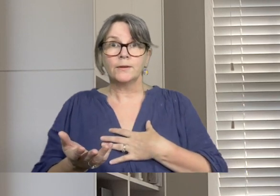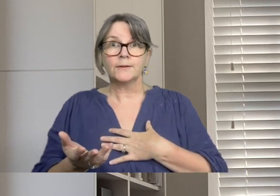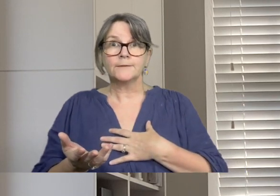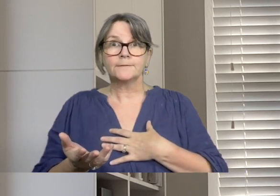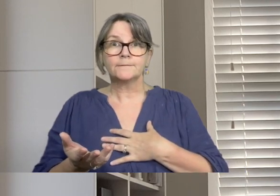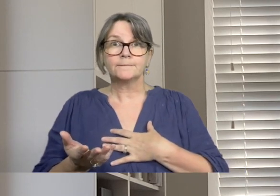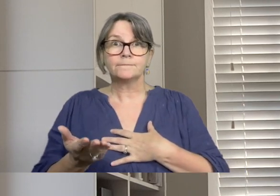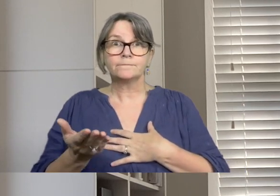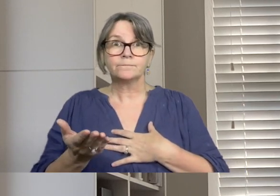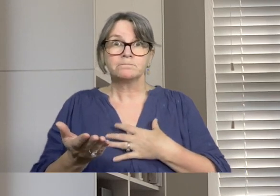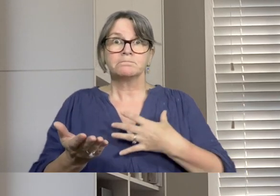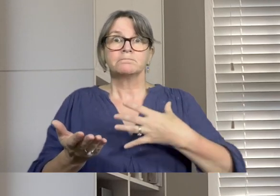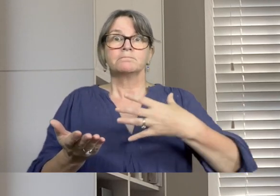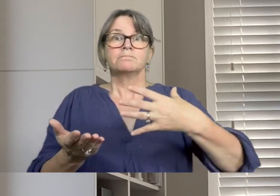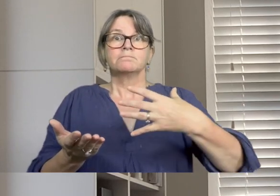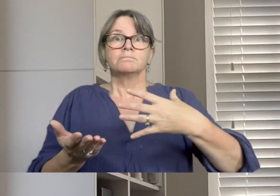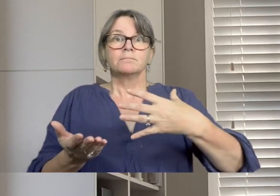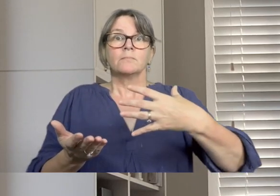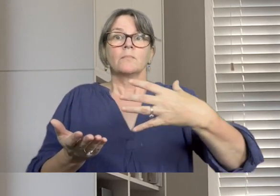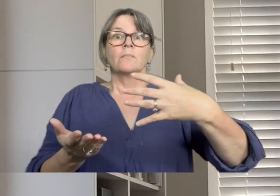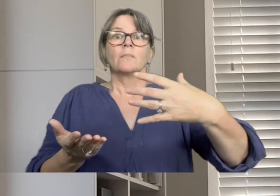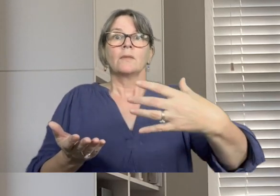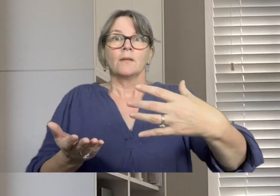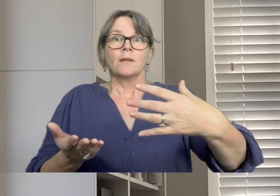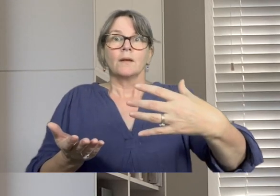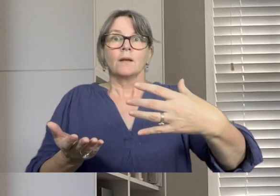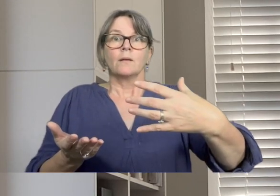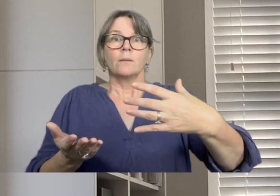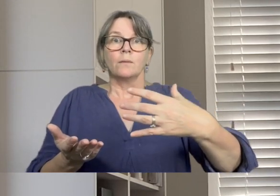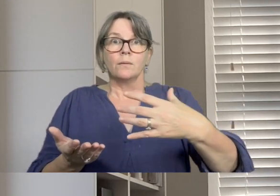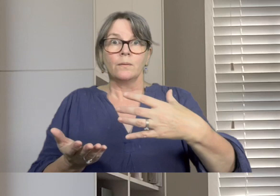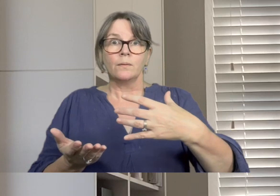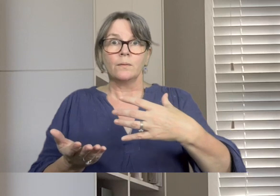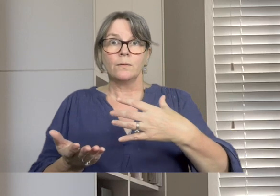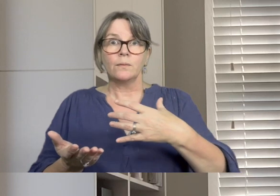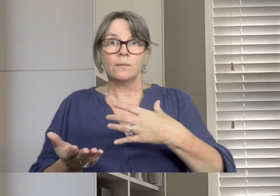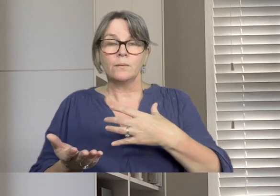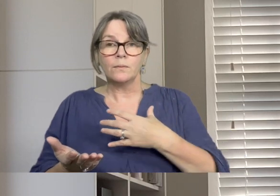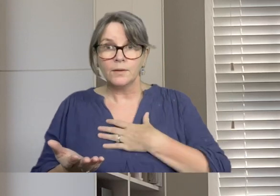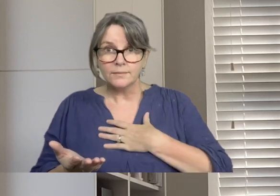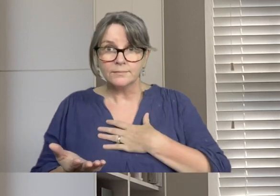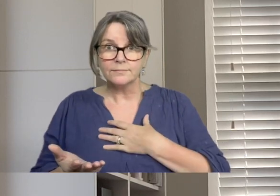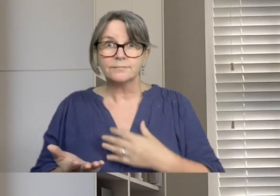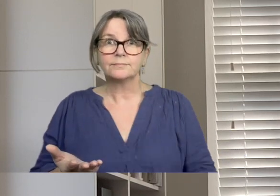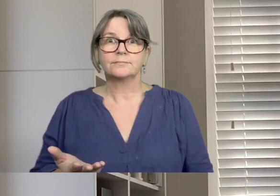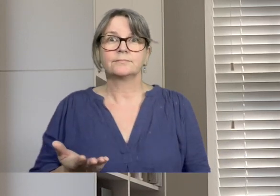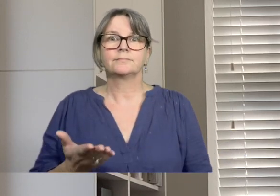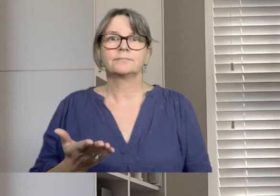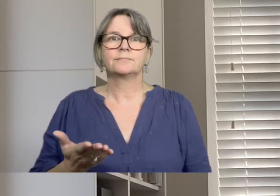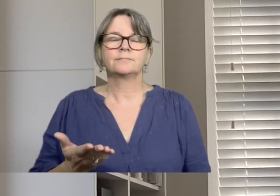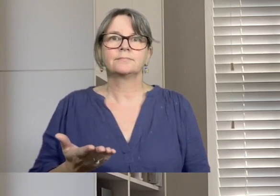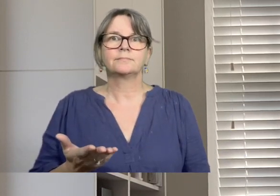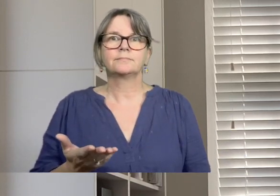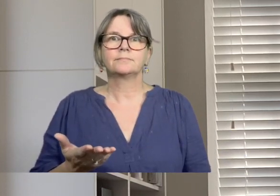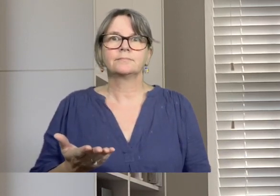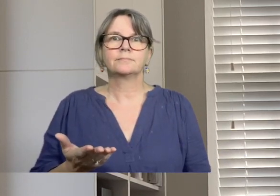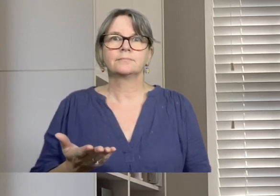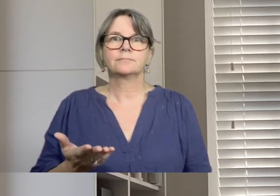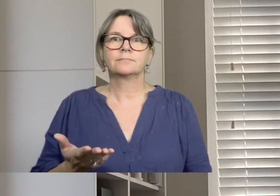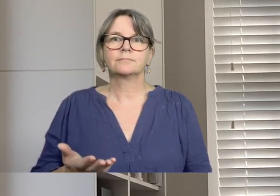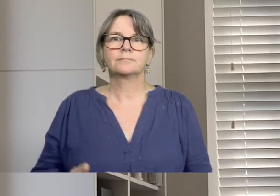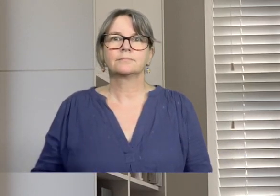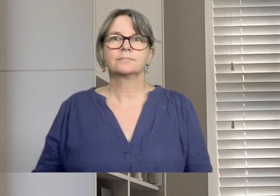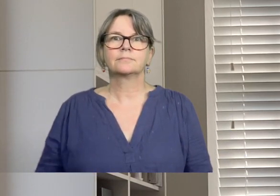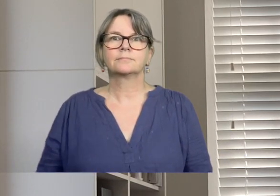2 more, breath in, breathe out. Little in, breathe out all the way. Last